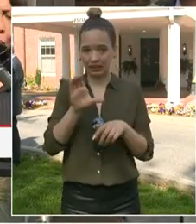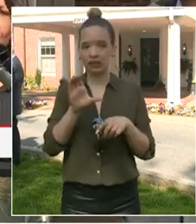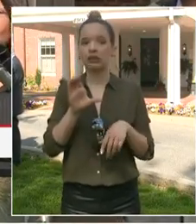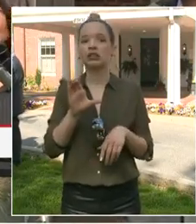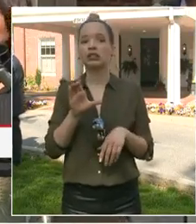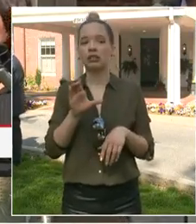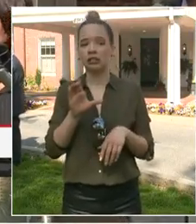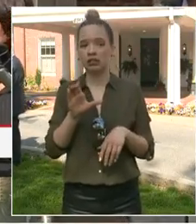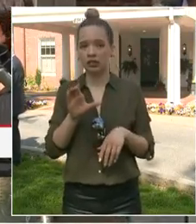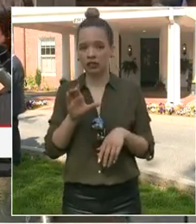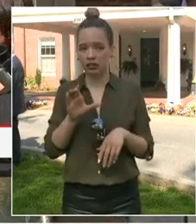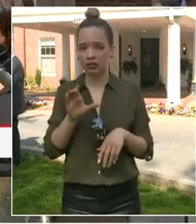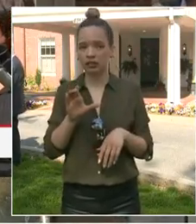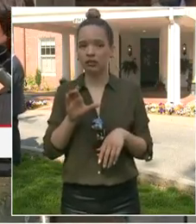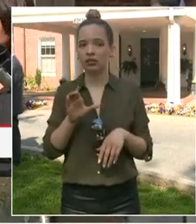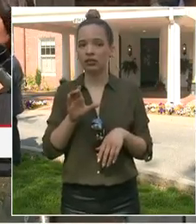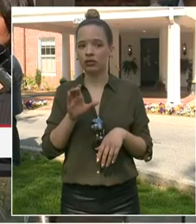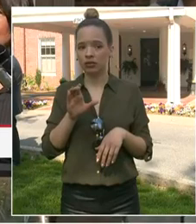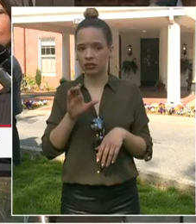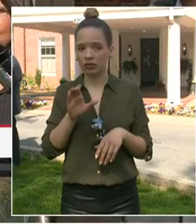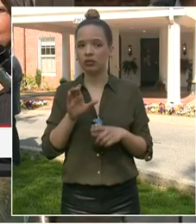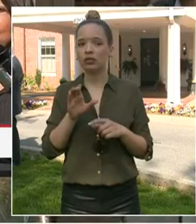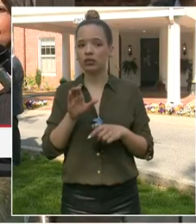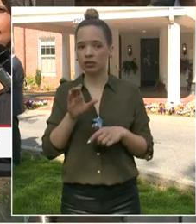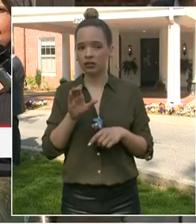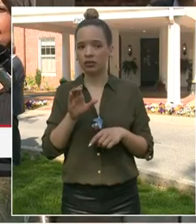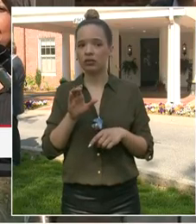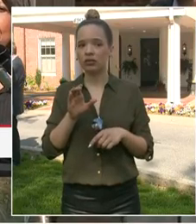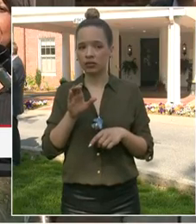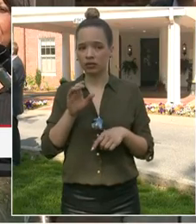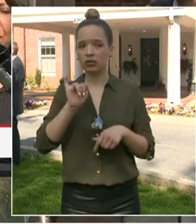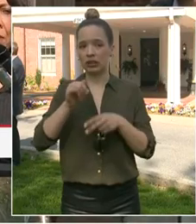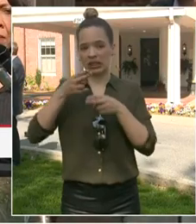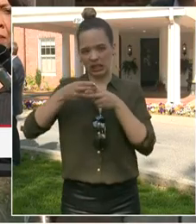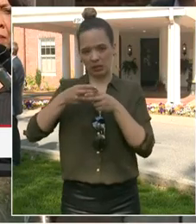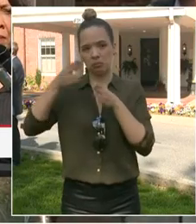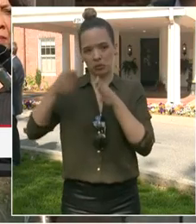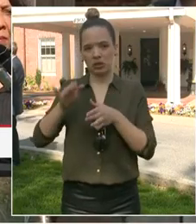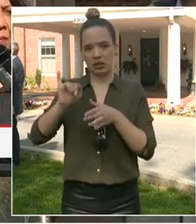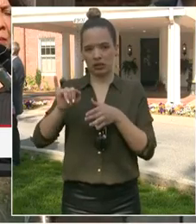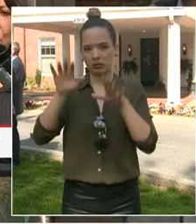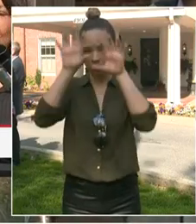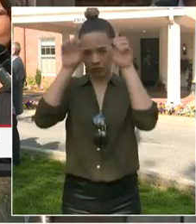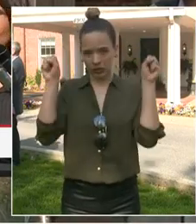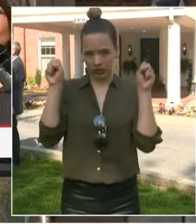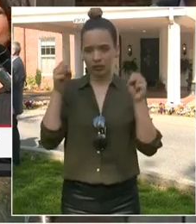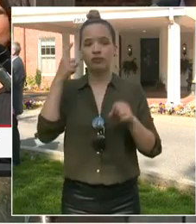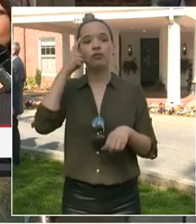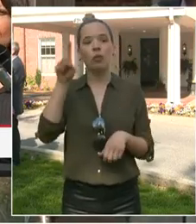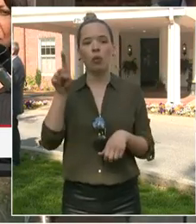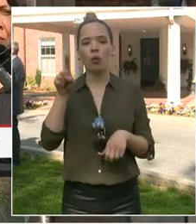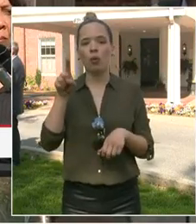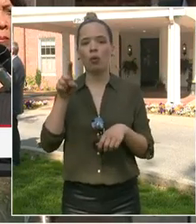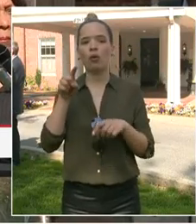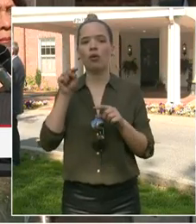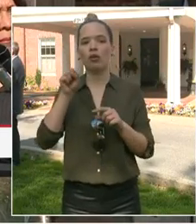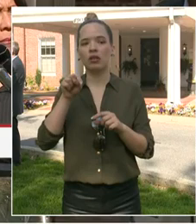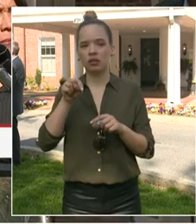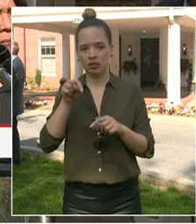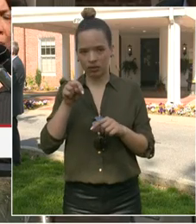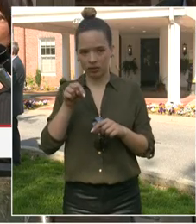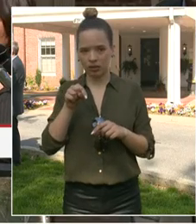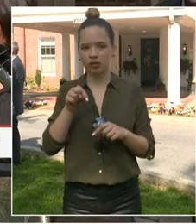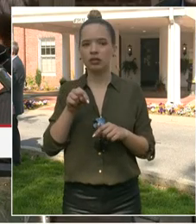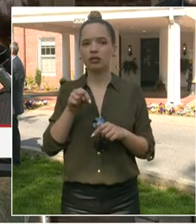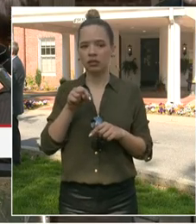the superintendent for education for the District of Columbia, also known as OSSI. Ruth Brinkley is the